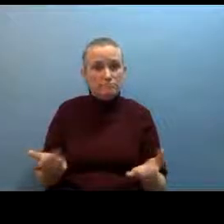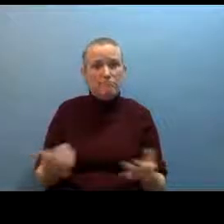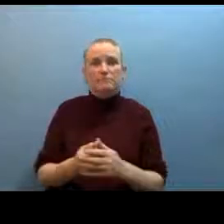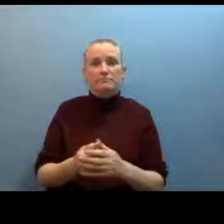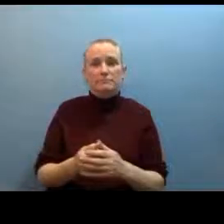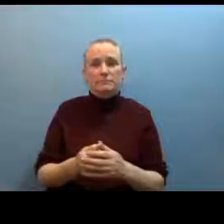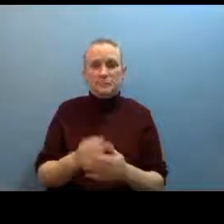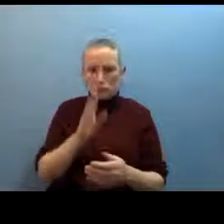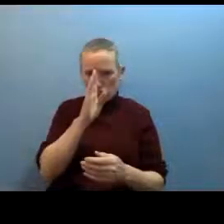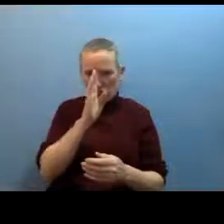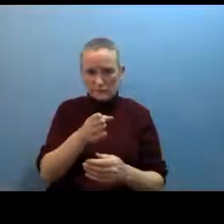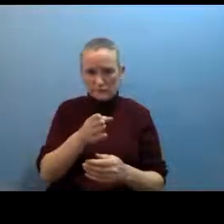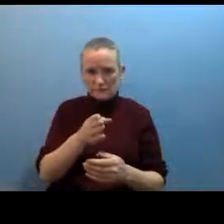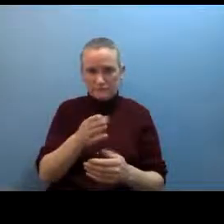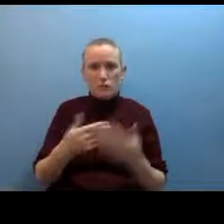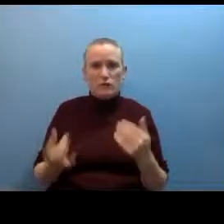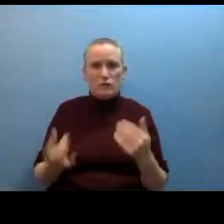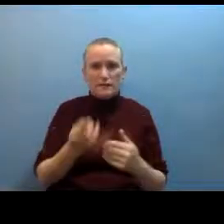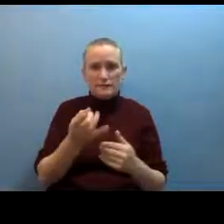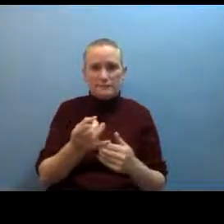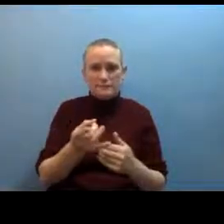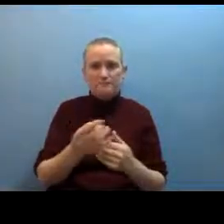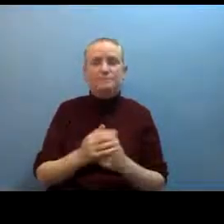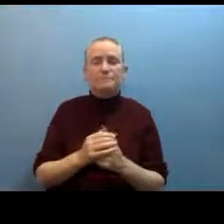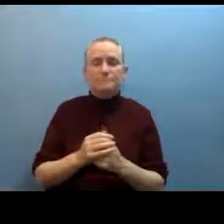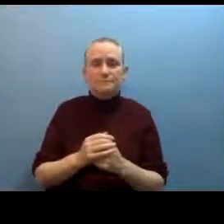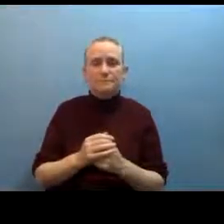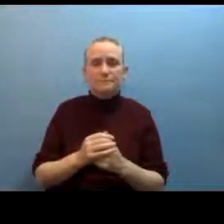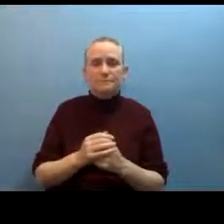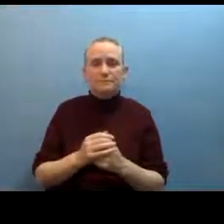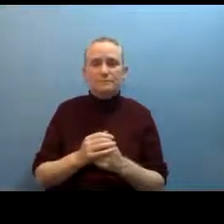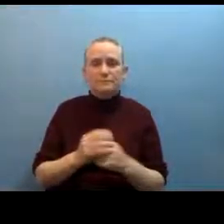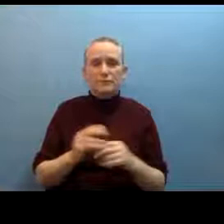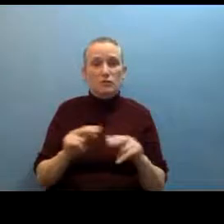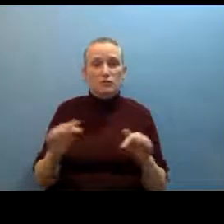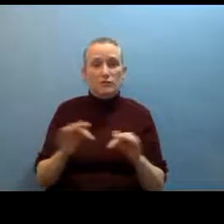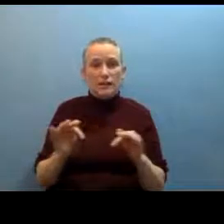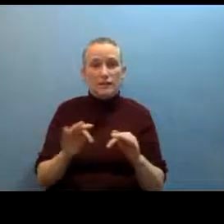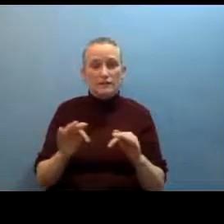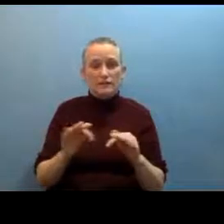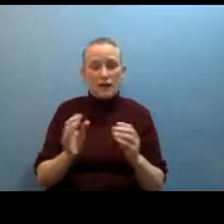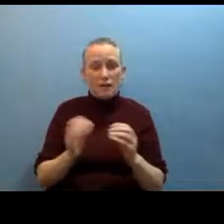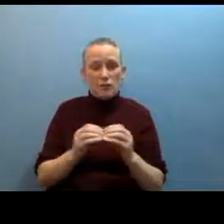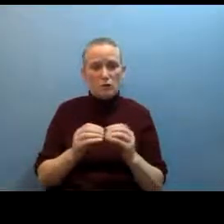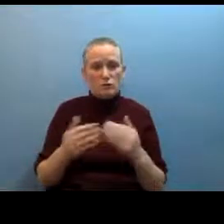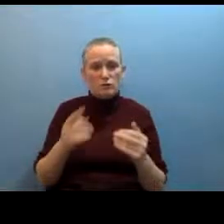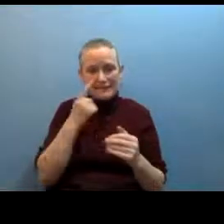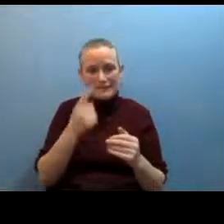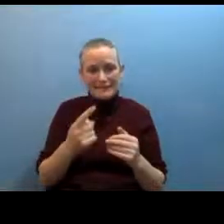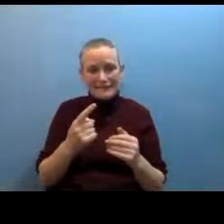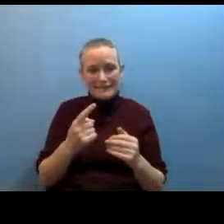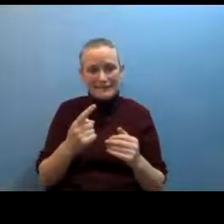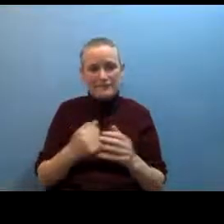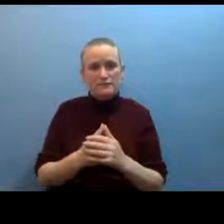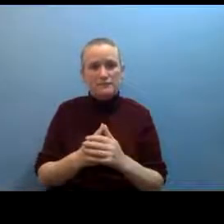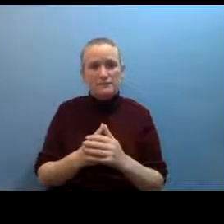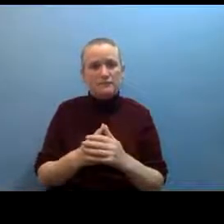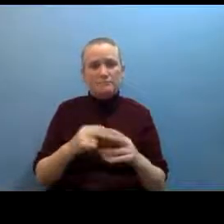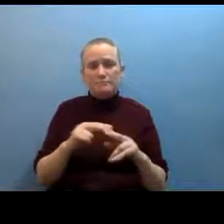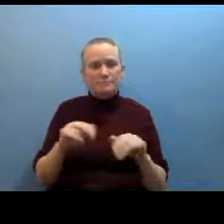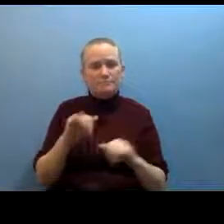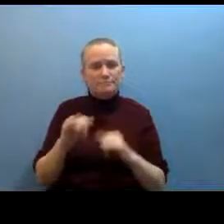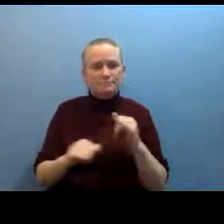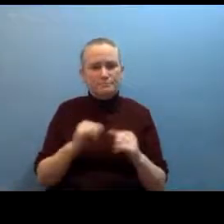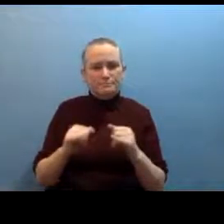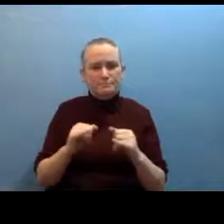direct in what you're asking. Don't be afraid to comment on what you see. Again, not to criticize, but just to